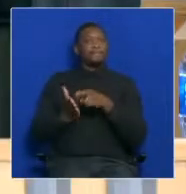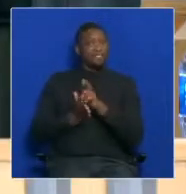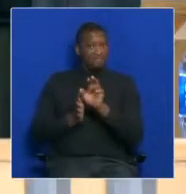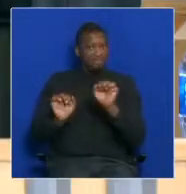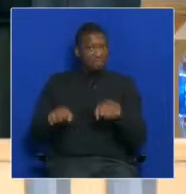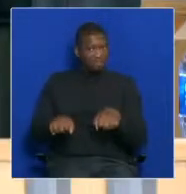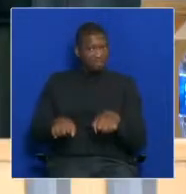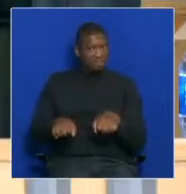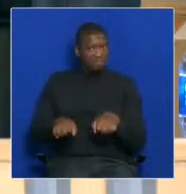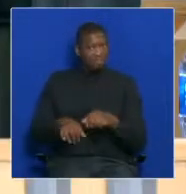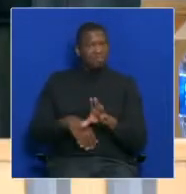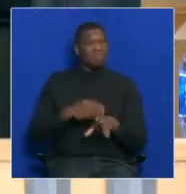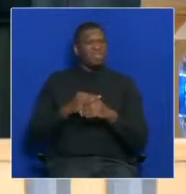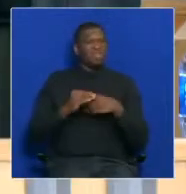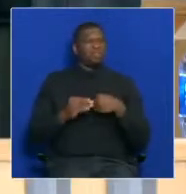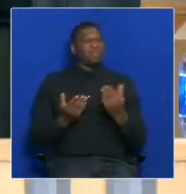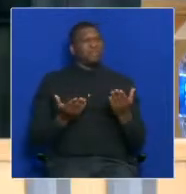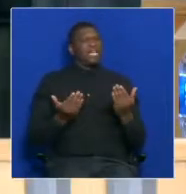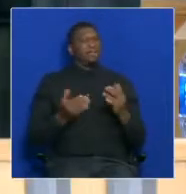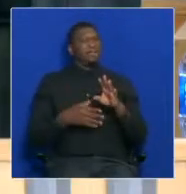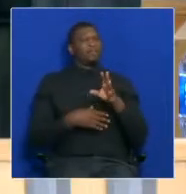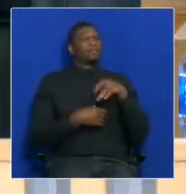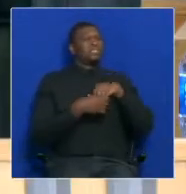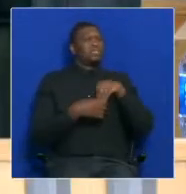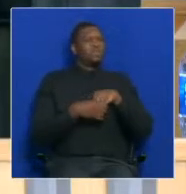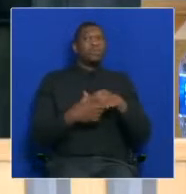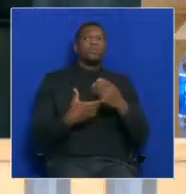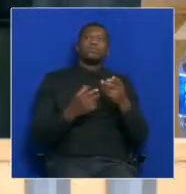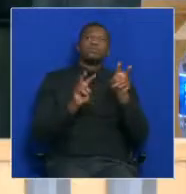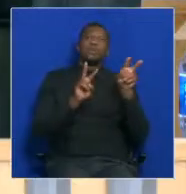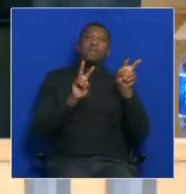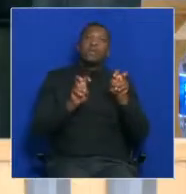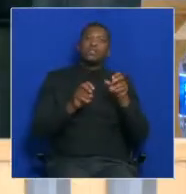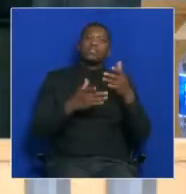expect they would include matters that become the IDs